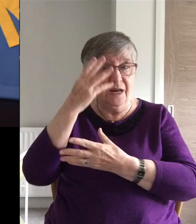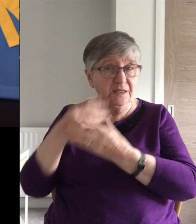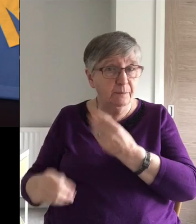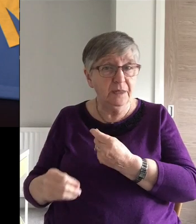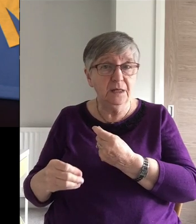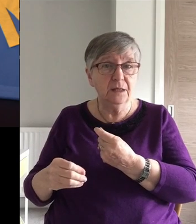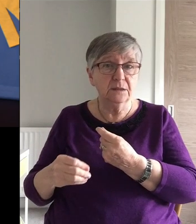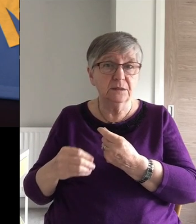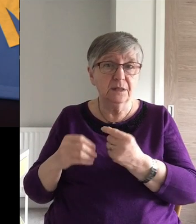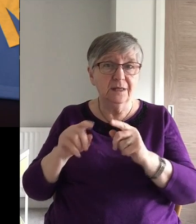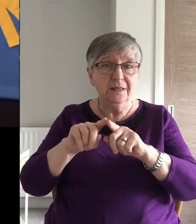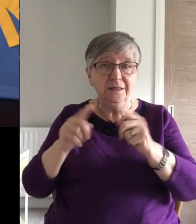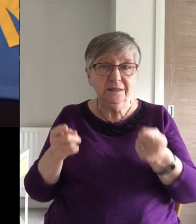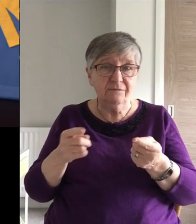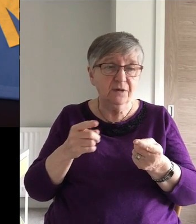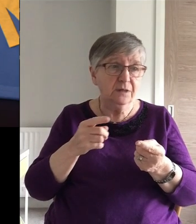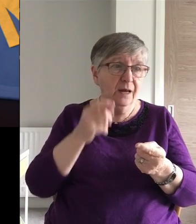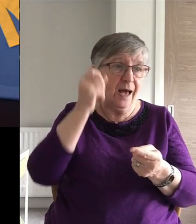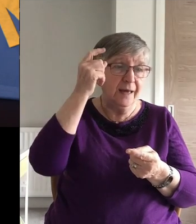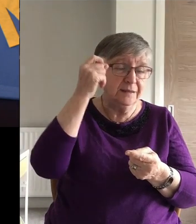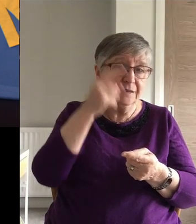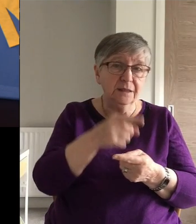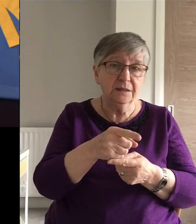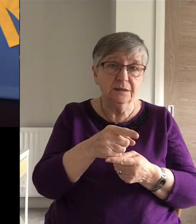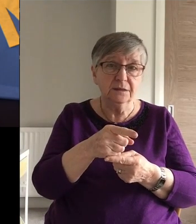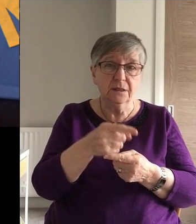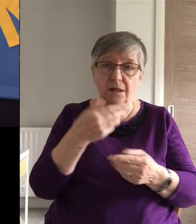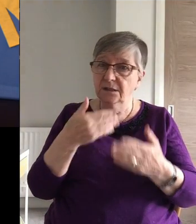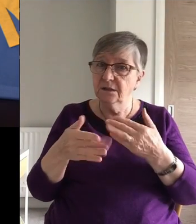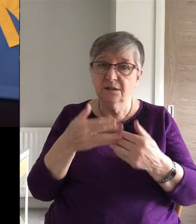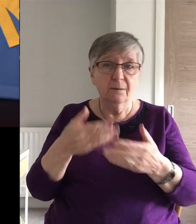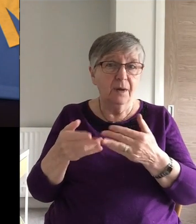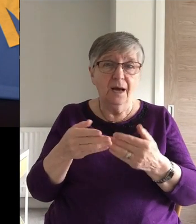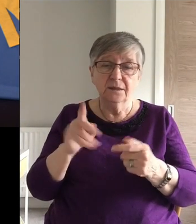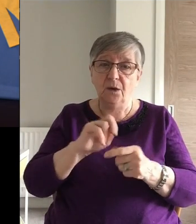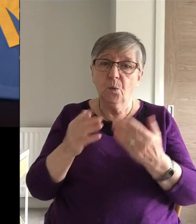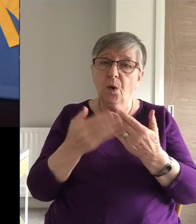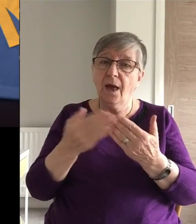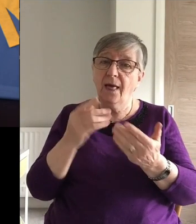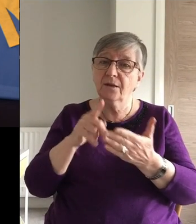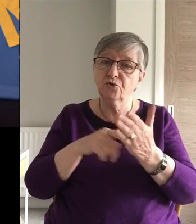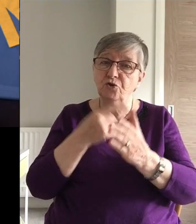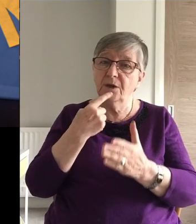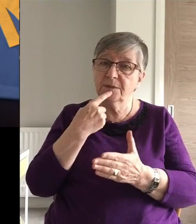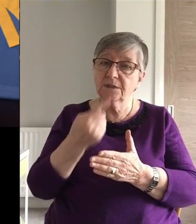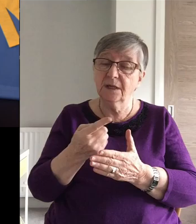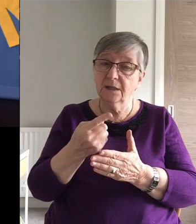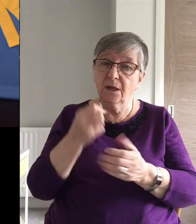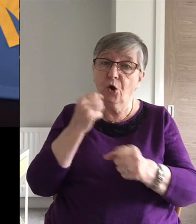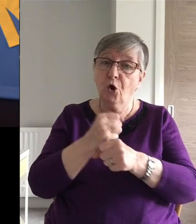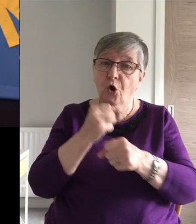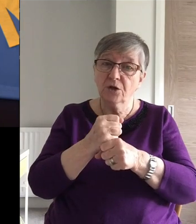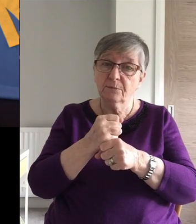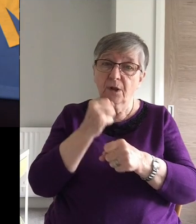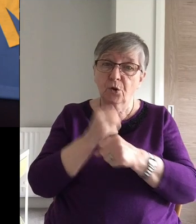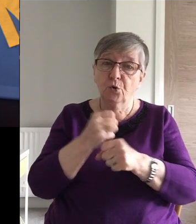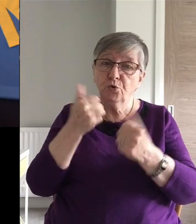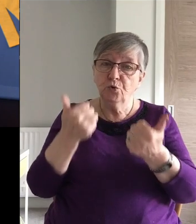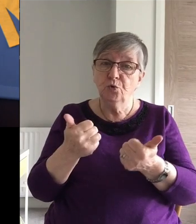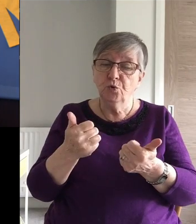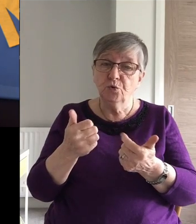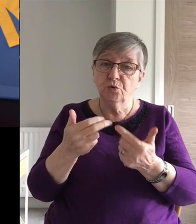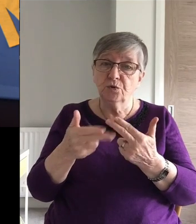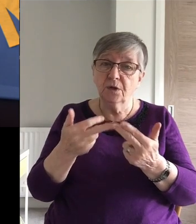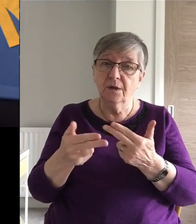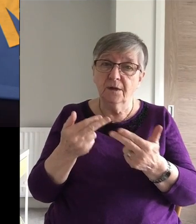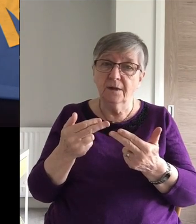different outlooks, different blind spots as well. And no matter what else James is saying, the gospel is a great leveler. We are